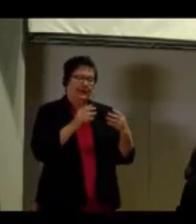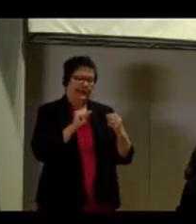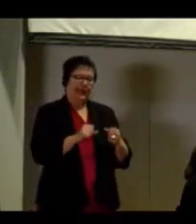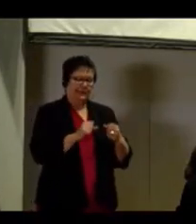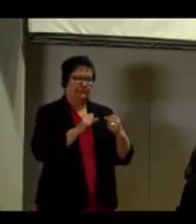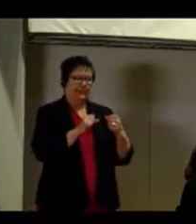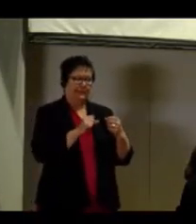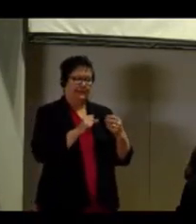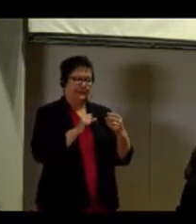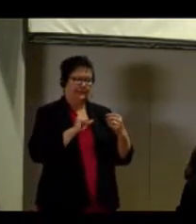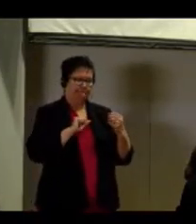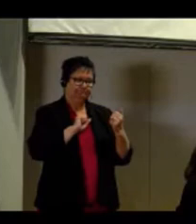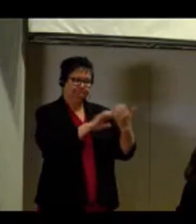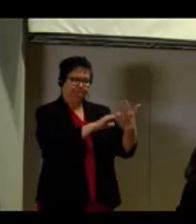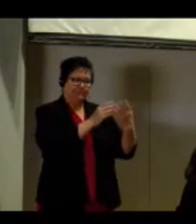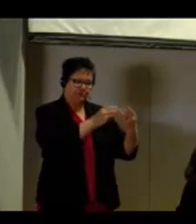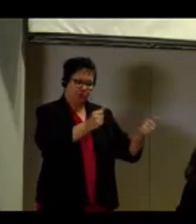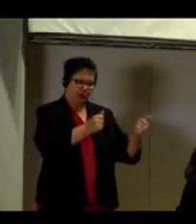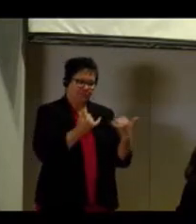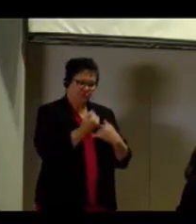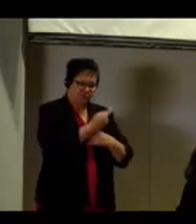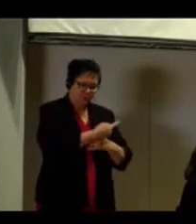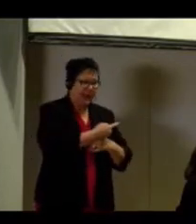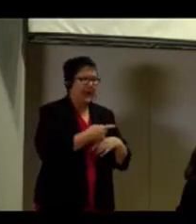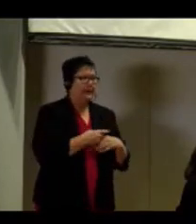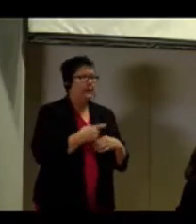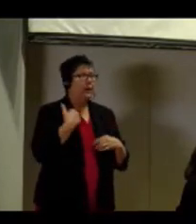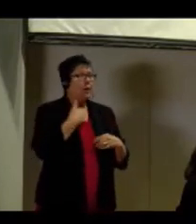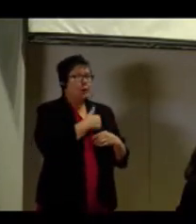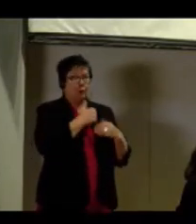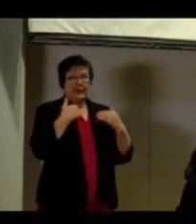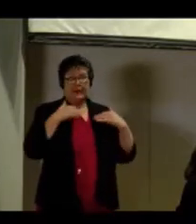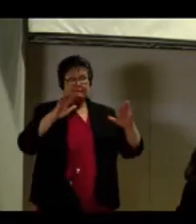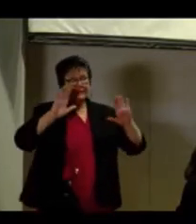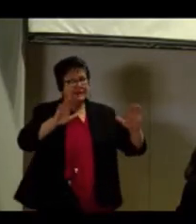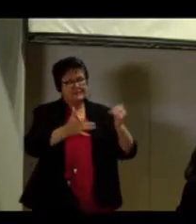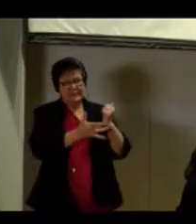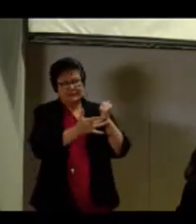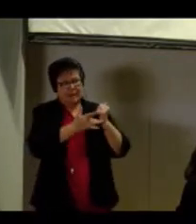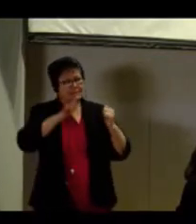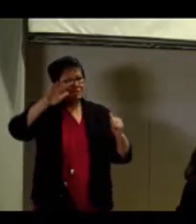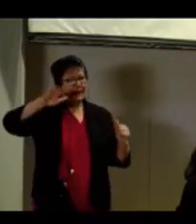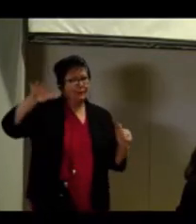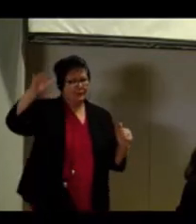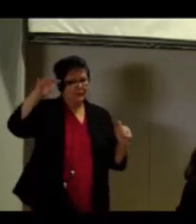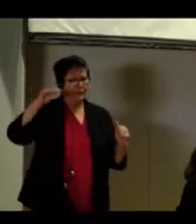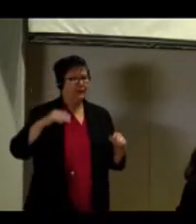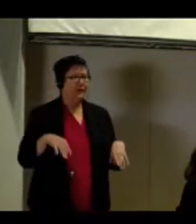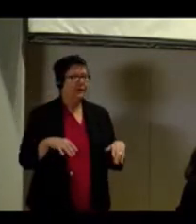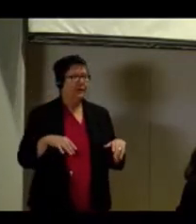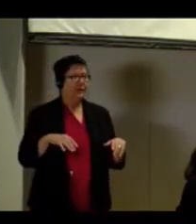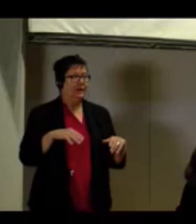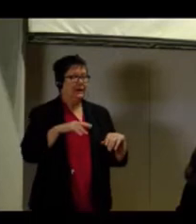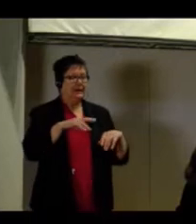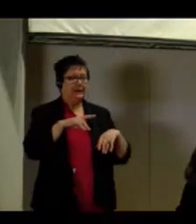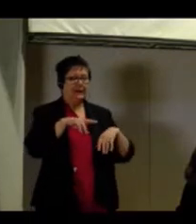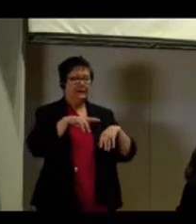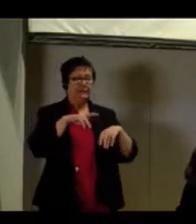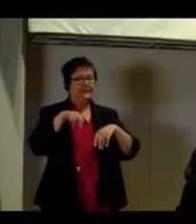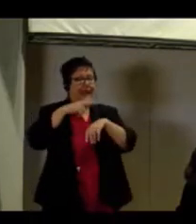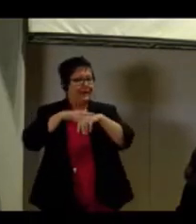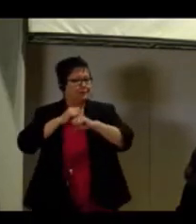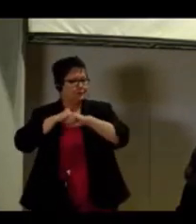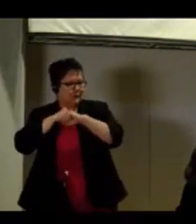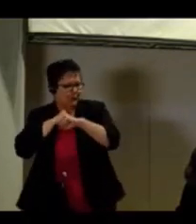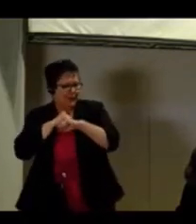in today's world. And moreover, we have fantastic technologies out there in the national security and